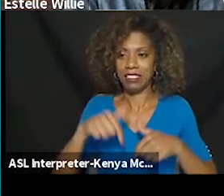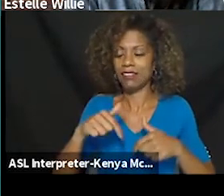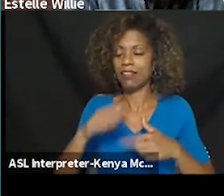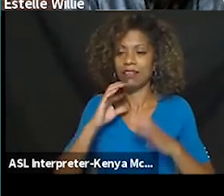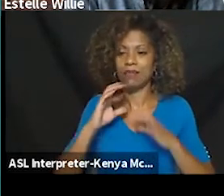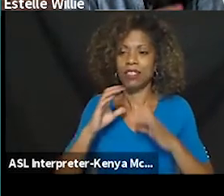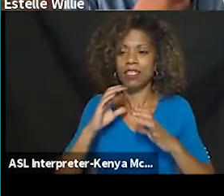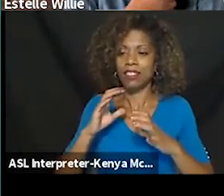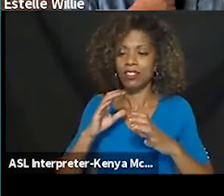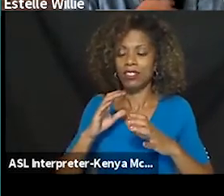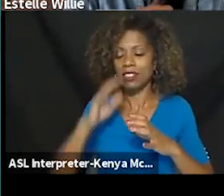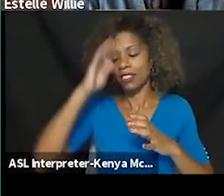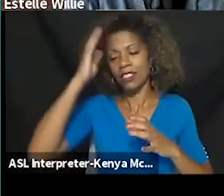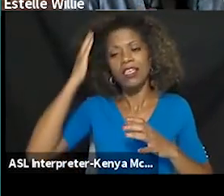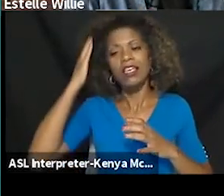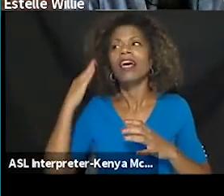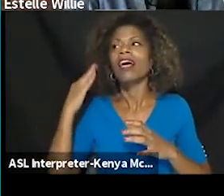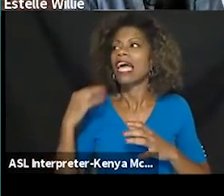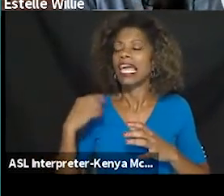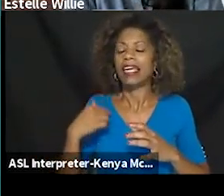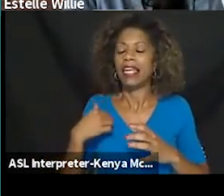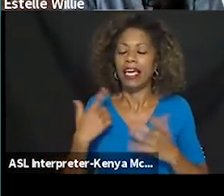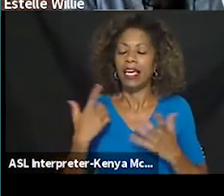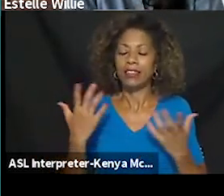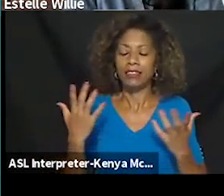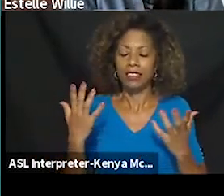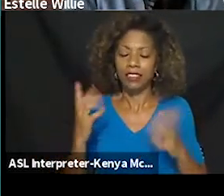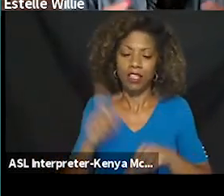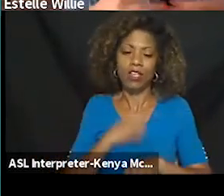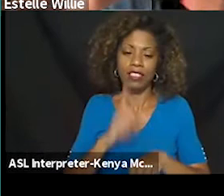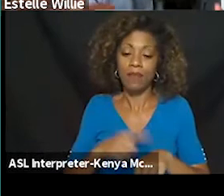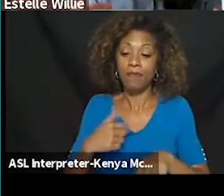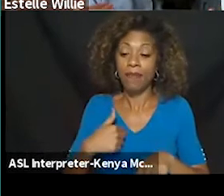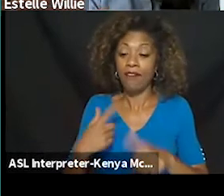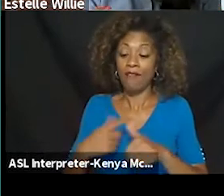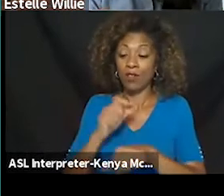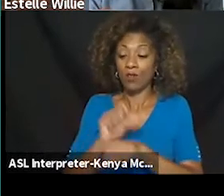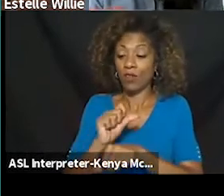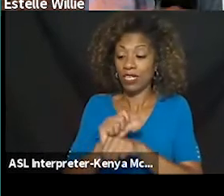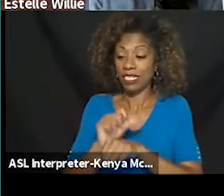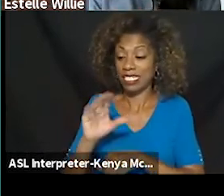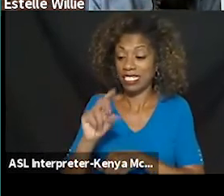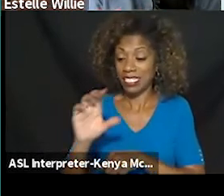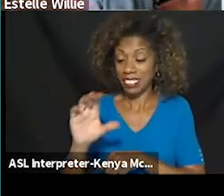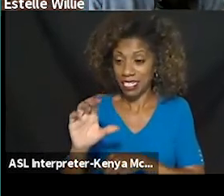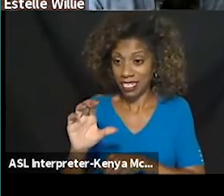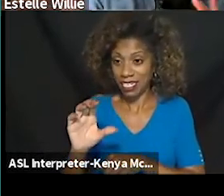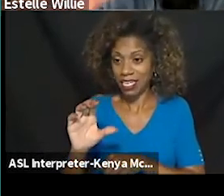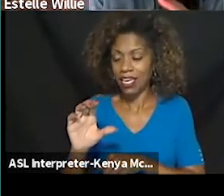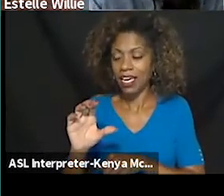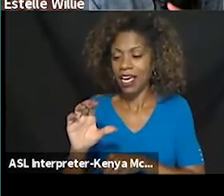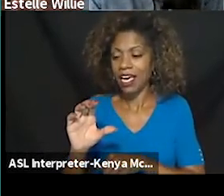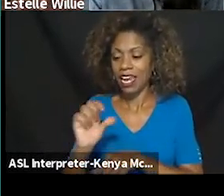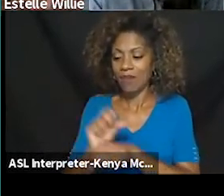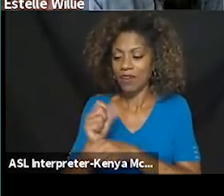jobs was as a consultant for the CDC doing outbreak investigations. So I have this experience, but a lot of people don't